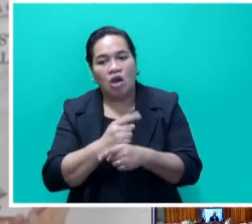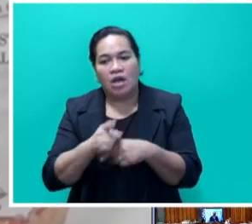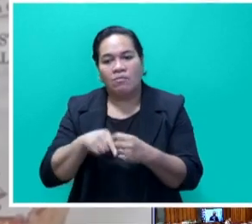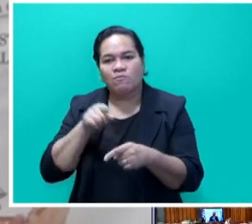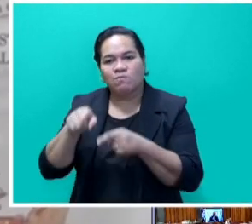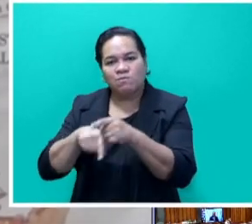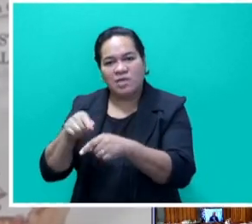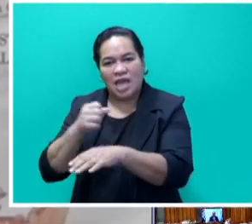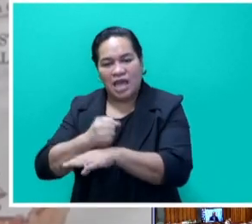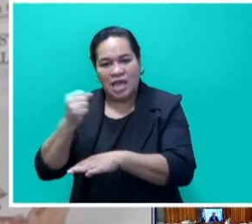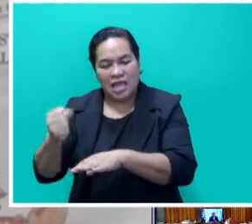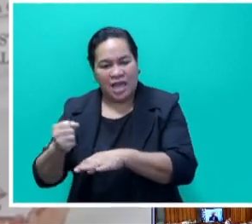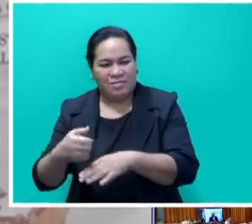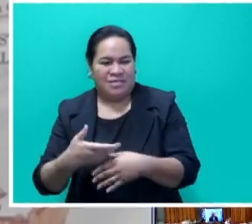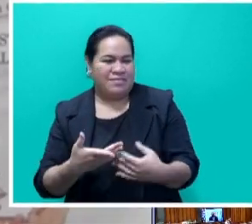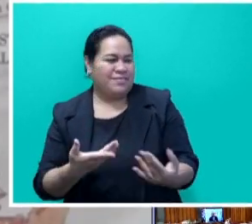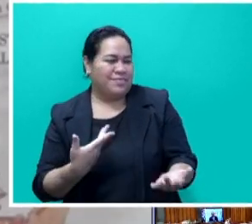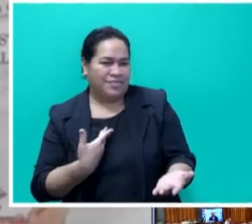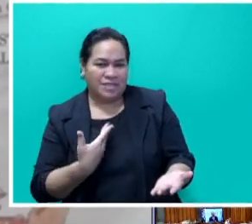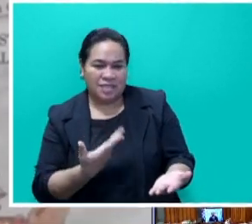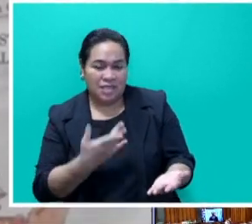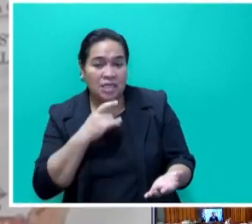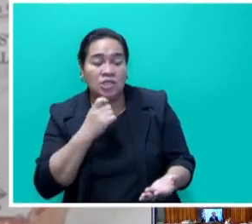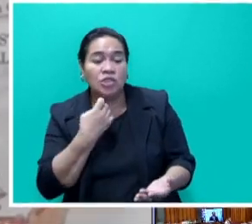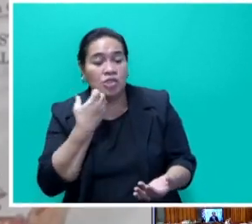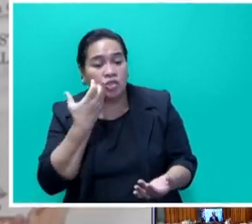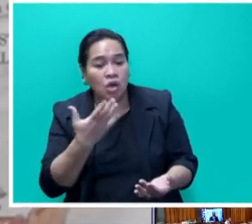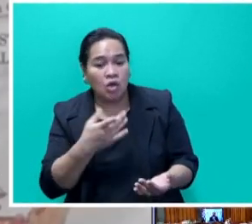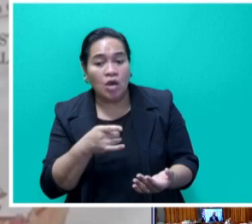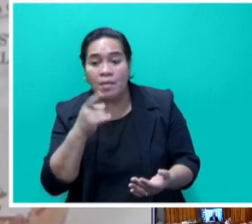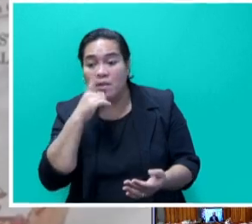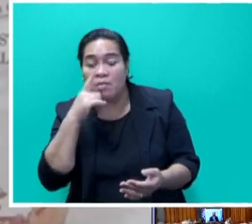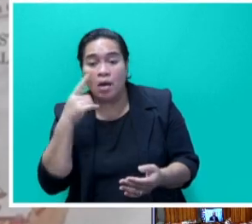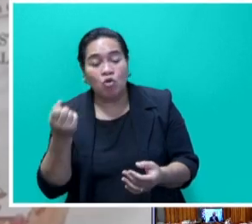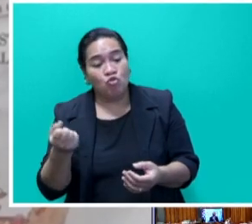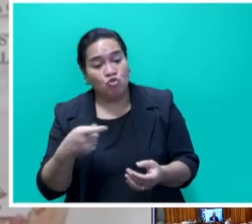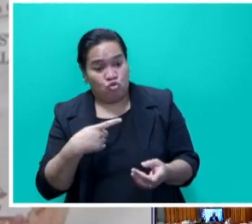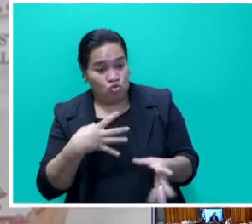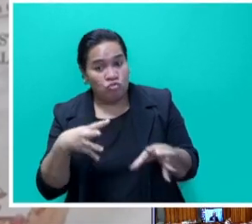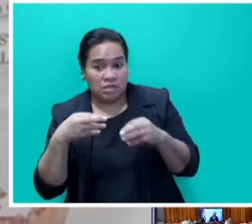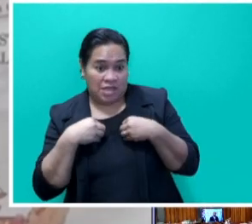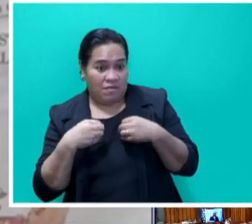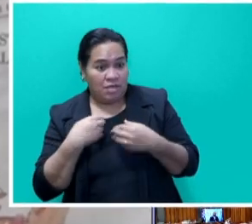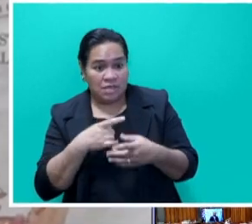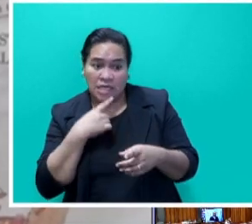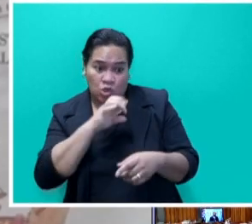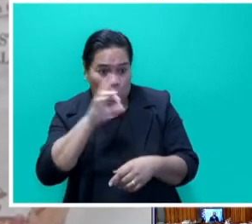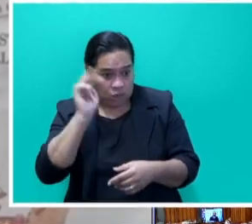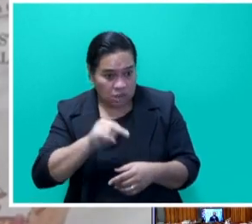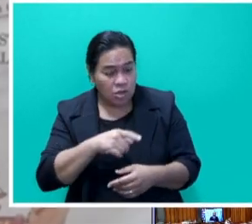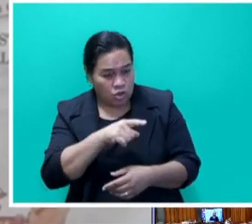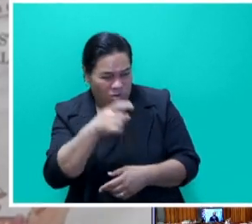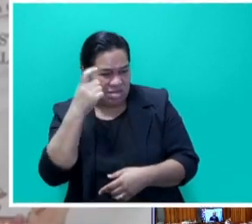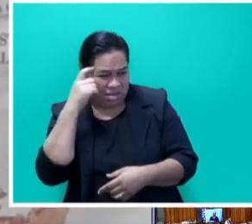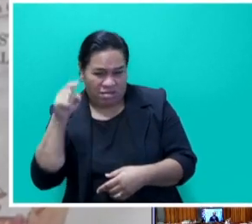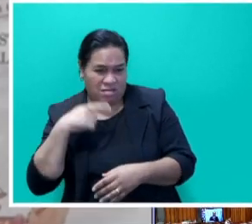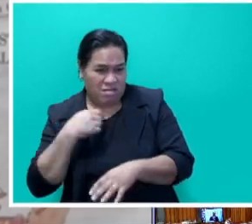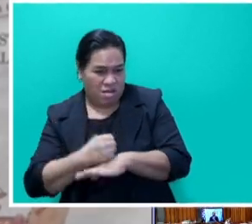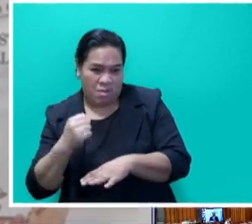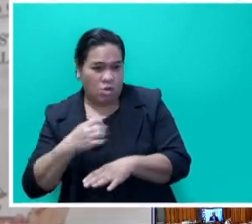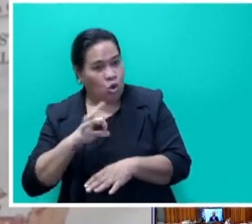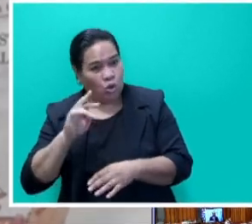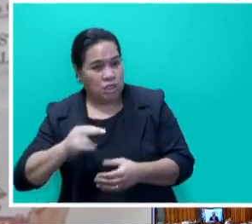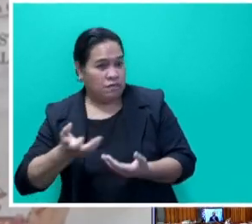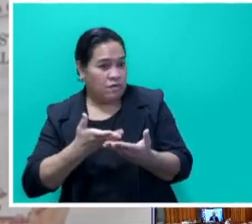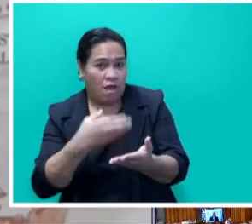freebies. This implies that the people getting this assistance don't really need it. Are they suggesting that we do not provide food